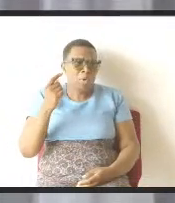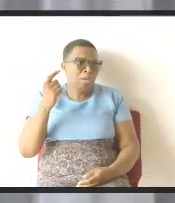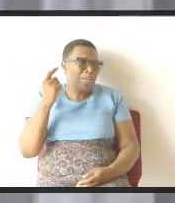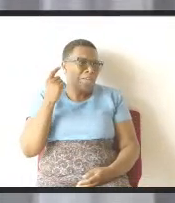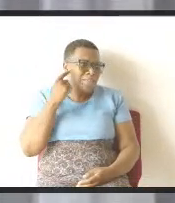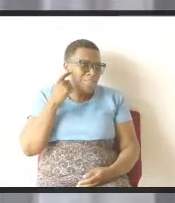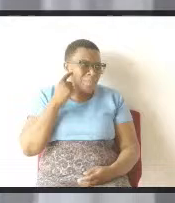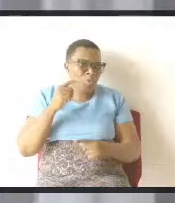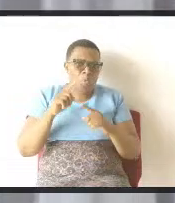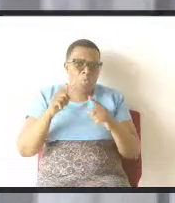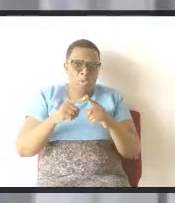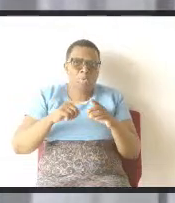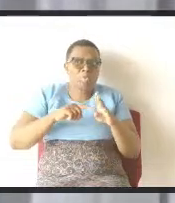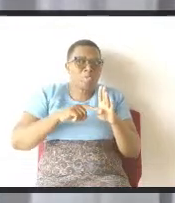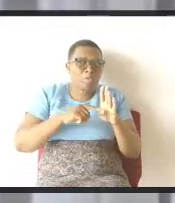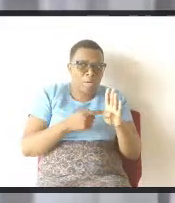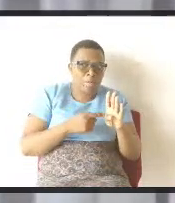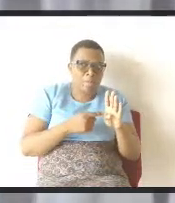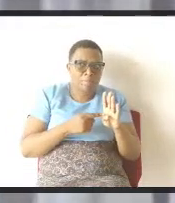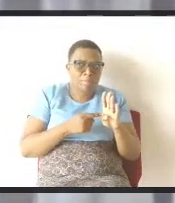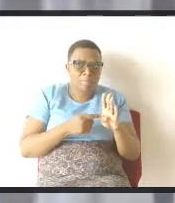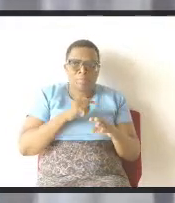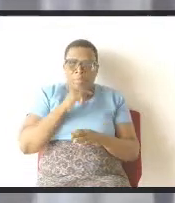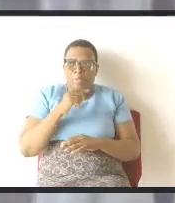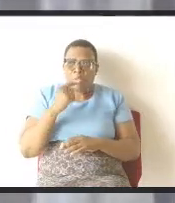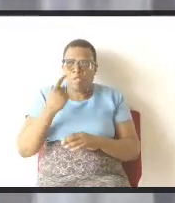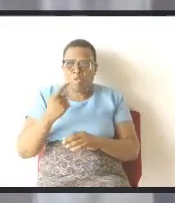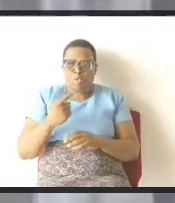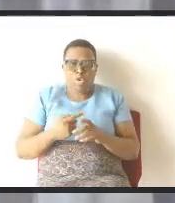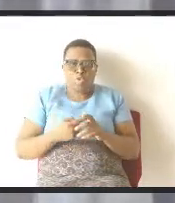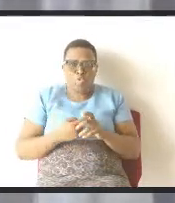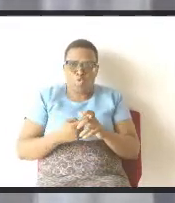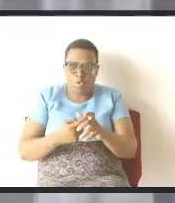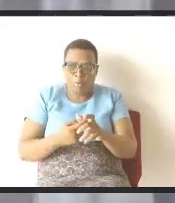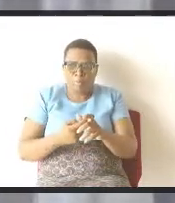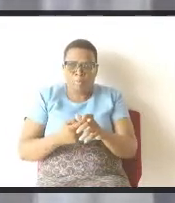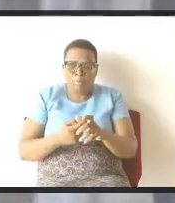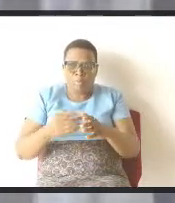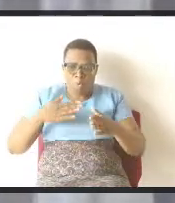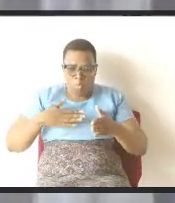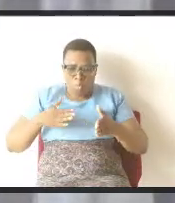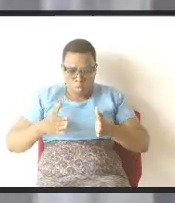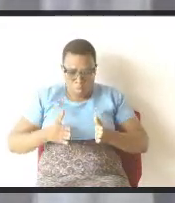and we have to not only run in our assigned lane,